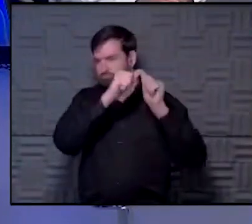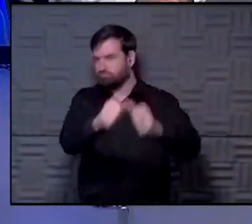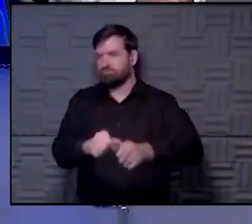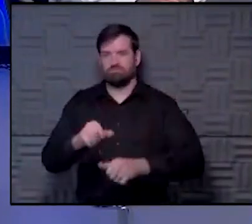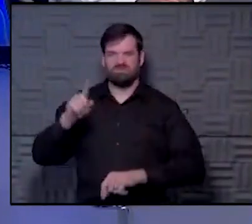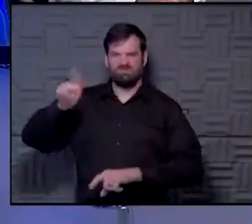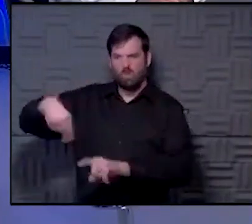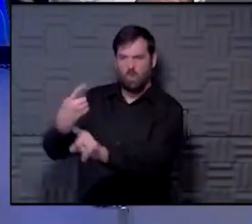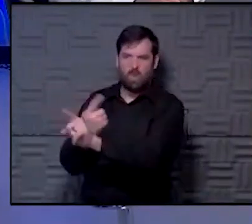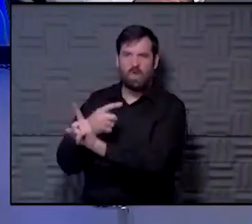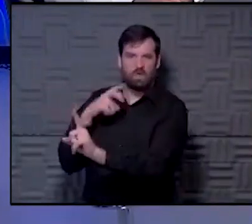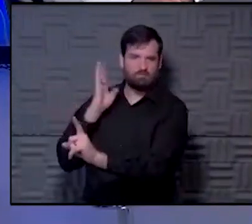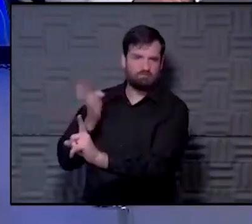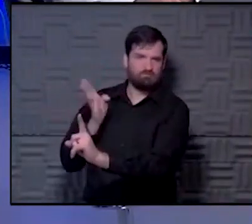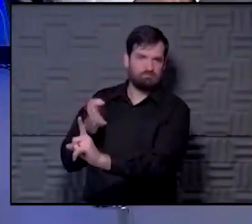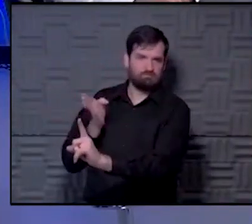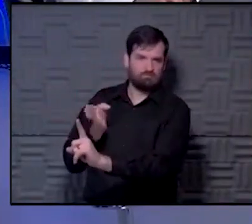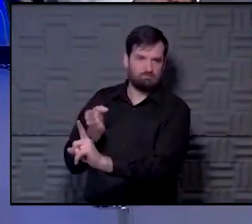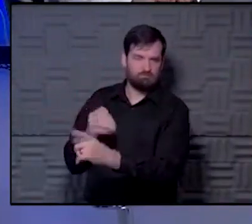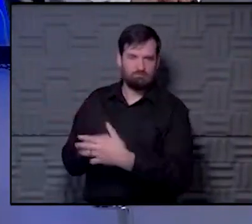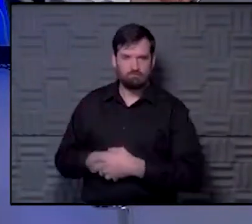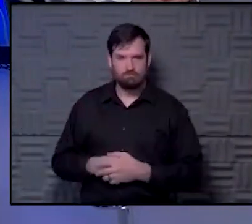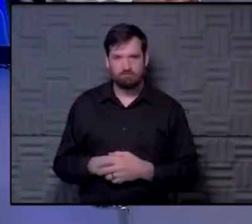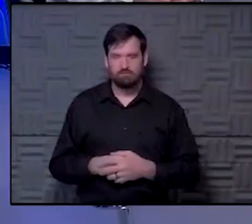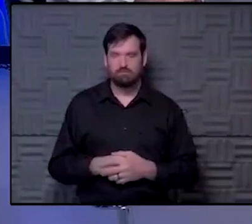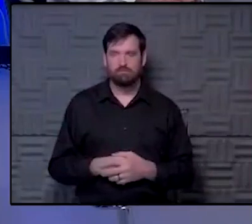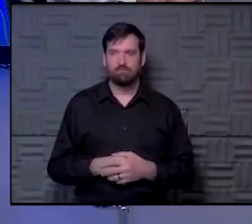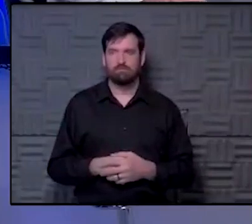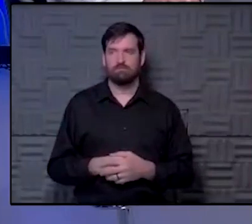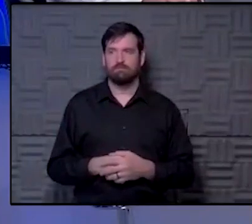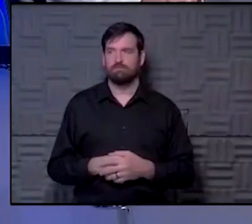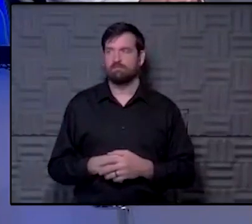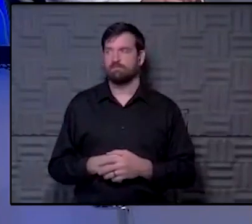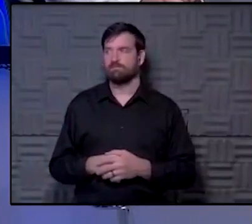that's the only household that you can interact with?